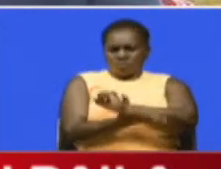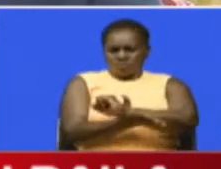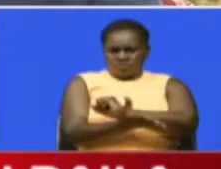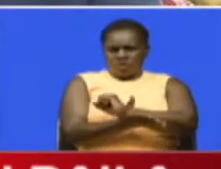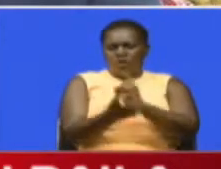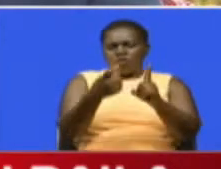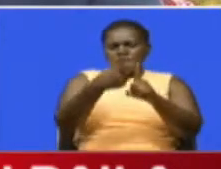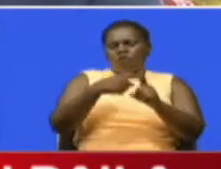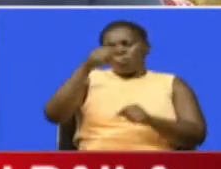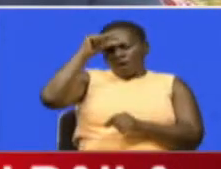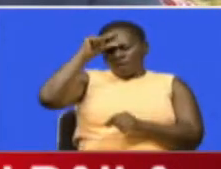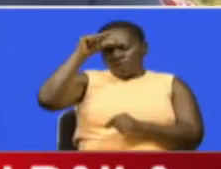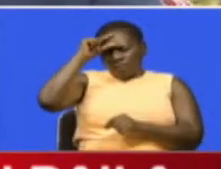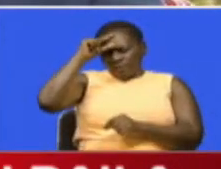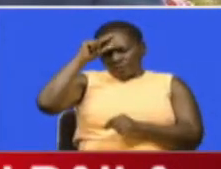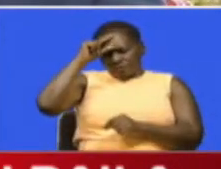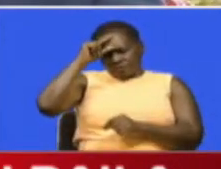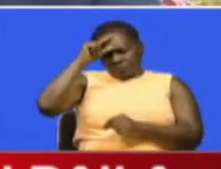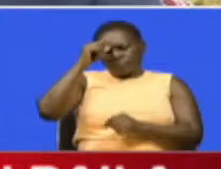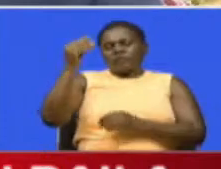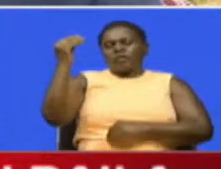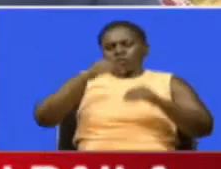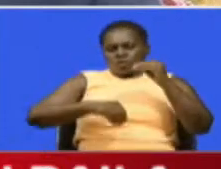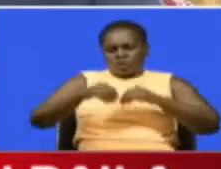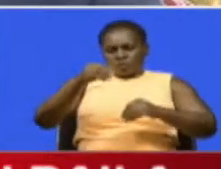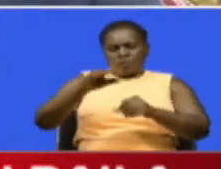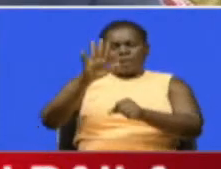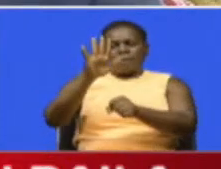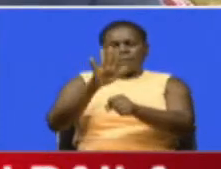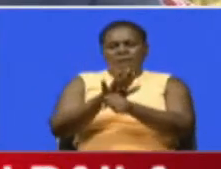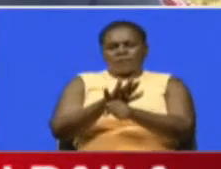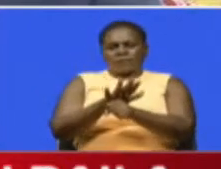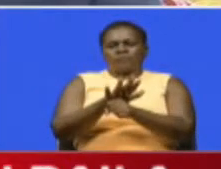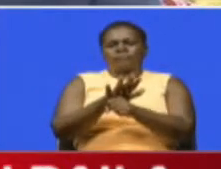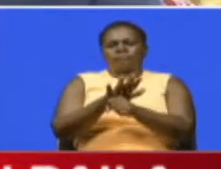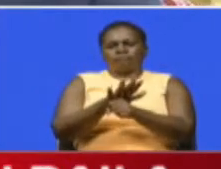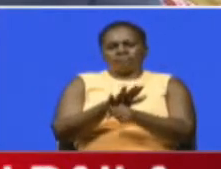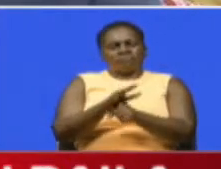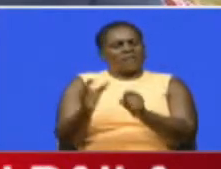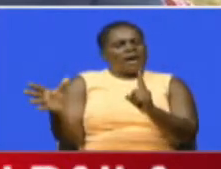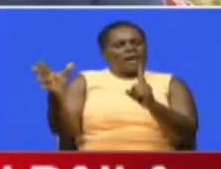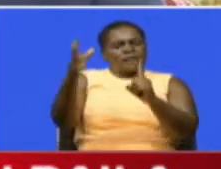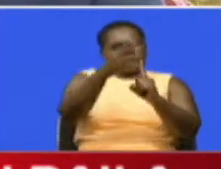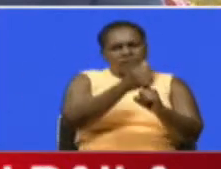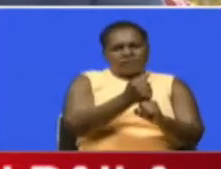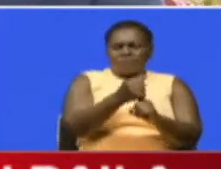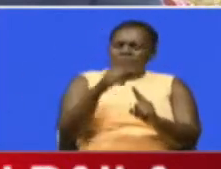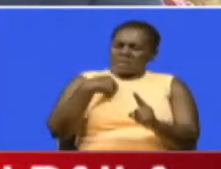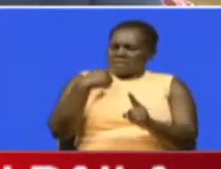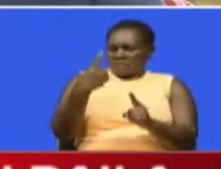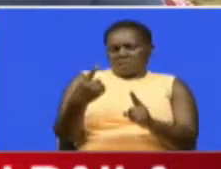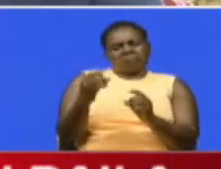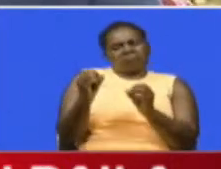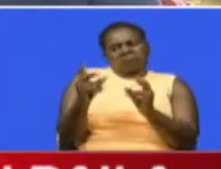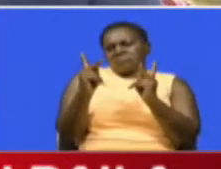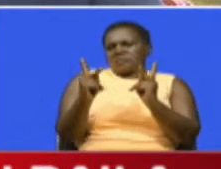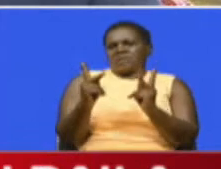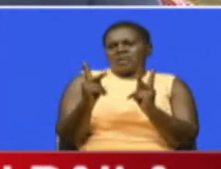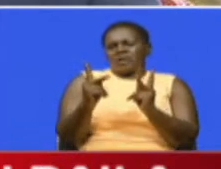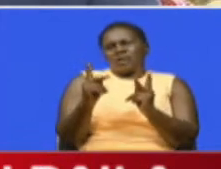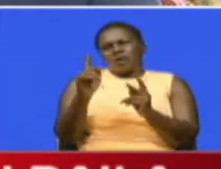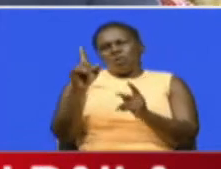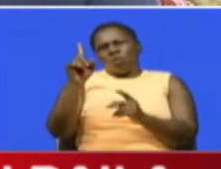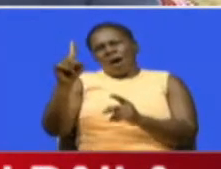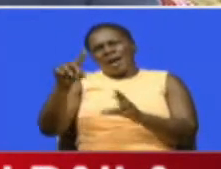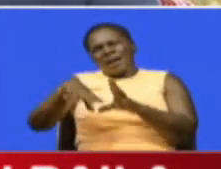government. That is also a contributory factor to what has been achieved. I could say, on a scale of 1 to